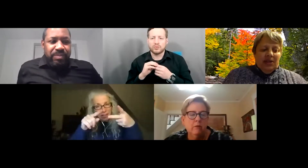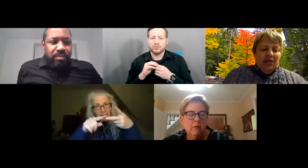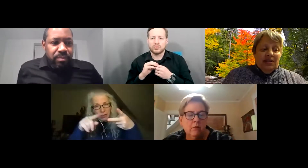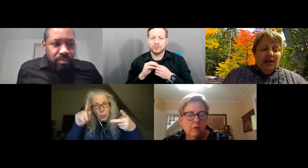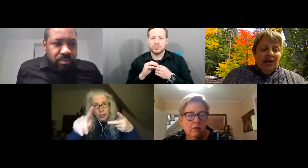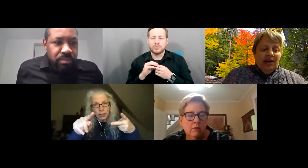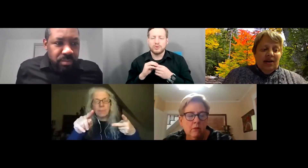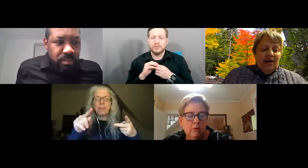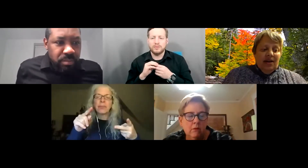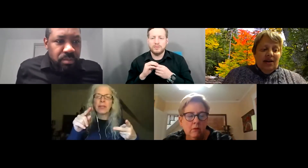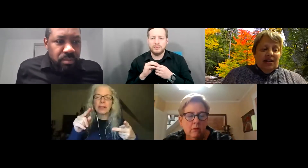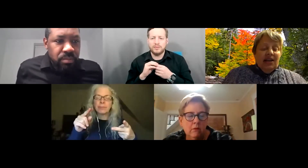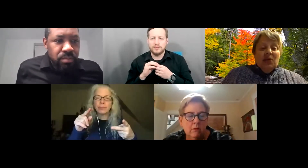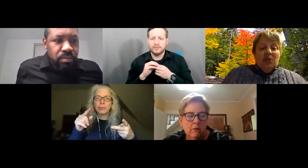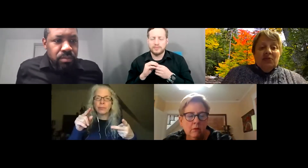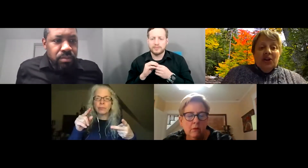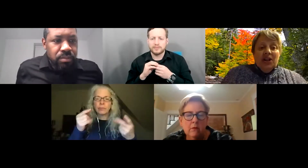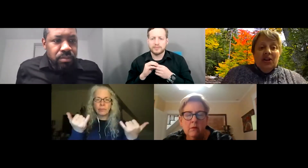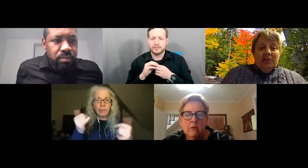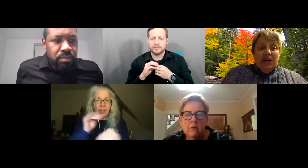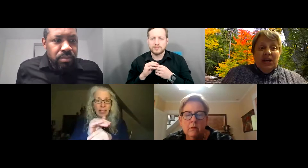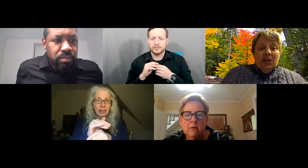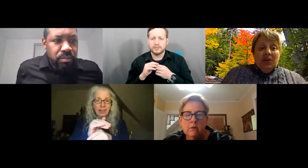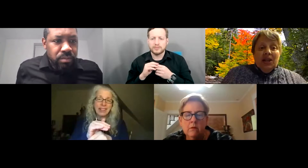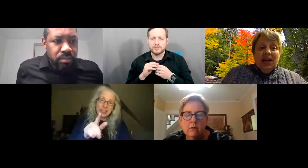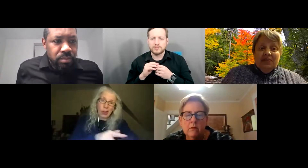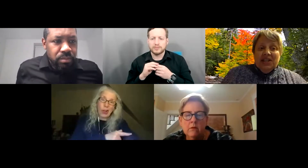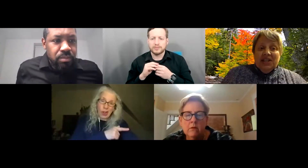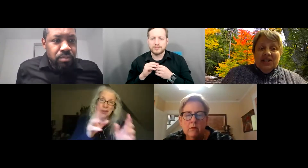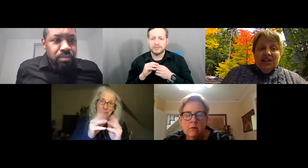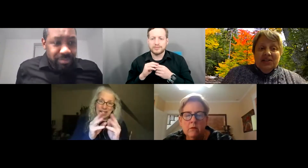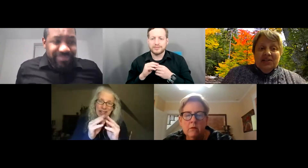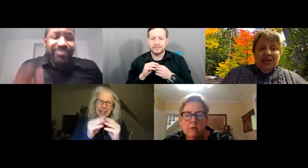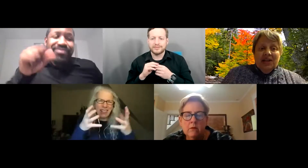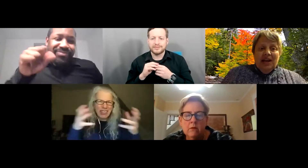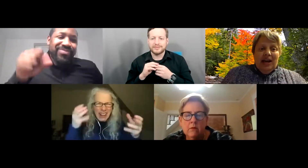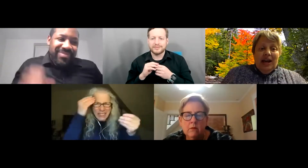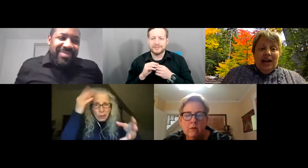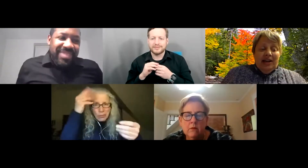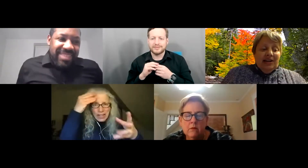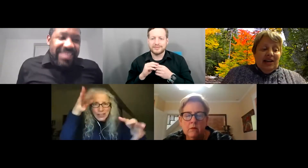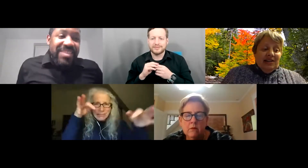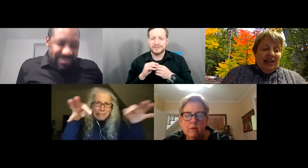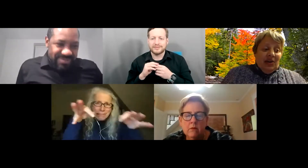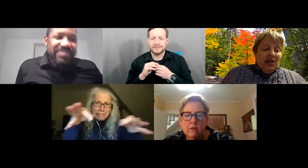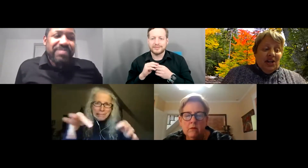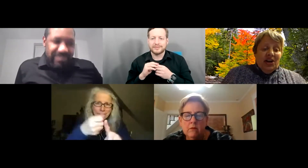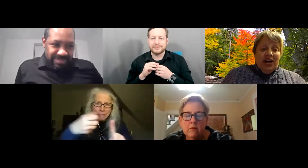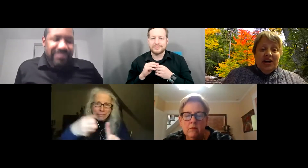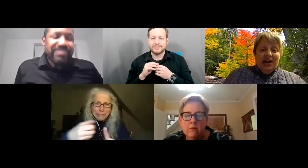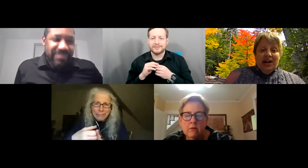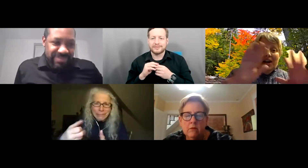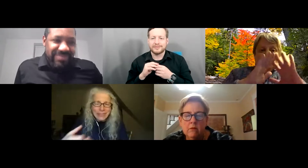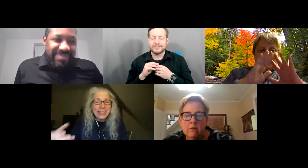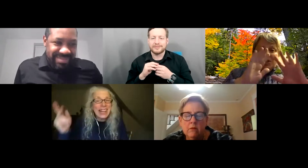point is that tonight was a very long meeting with a lot of details. And as